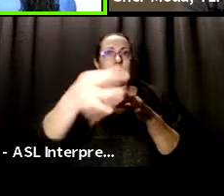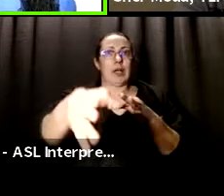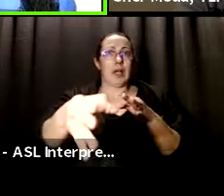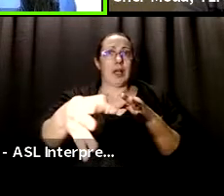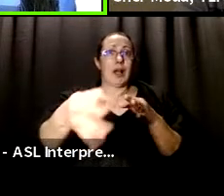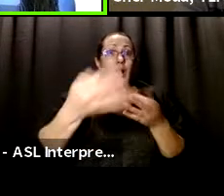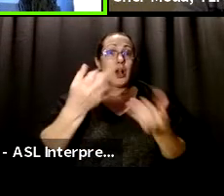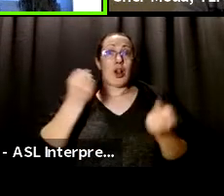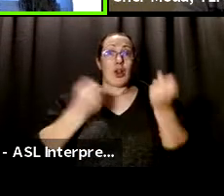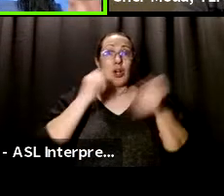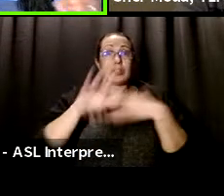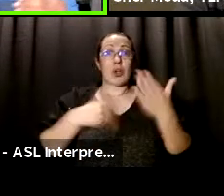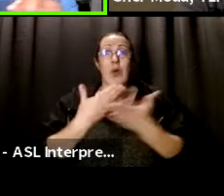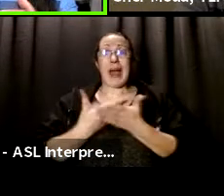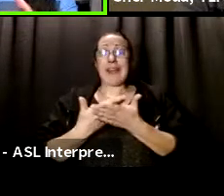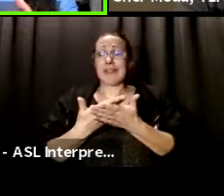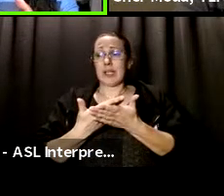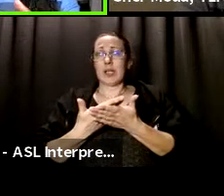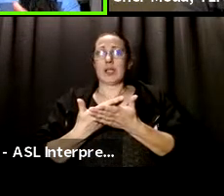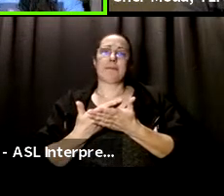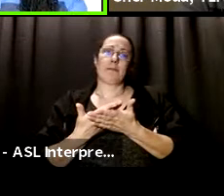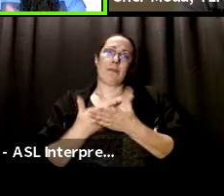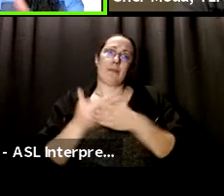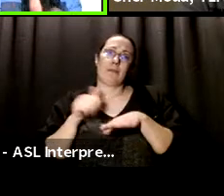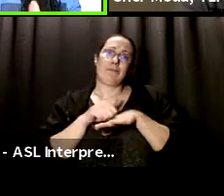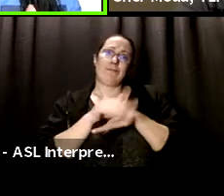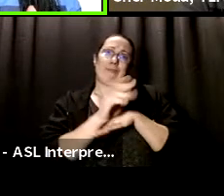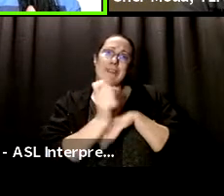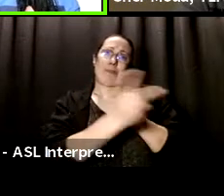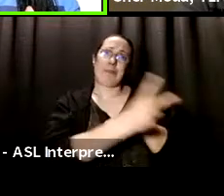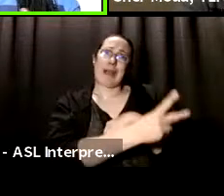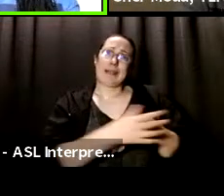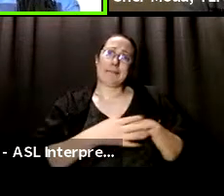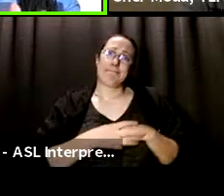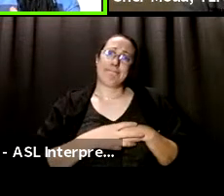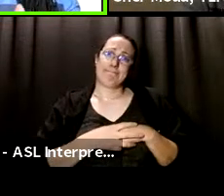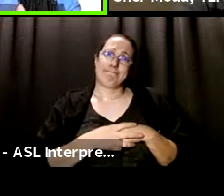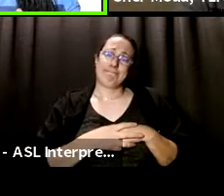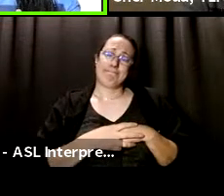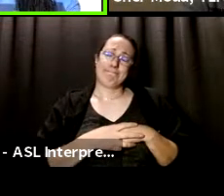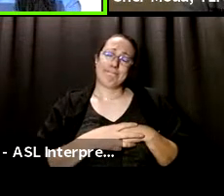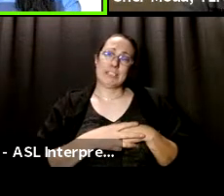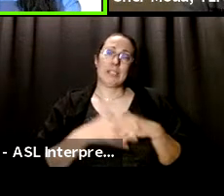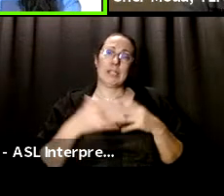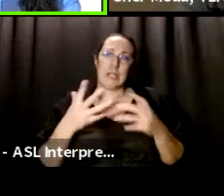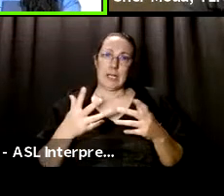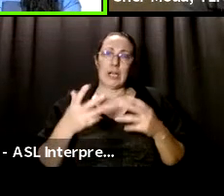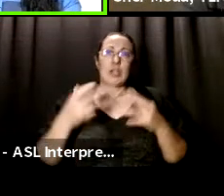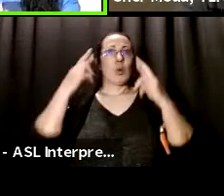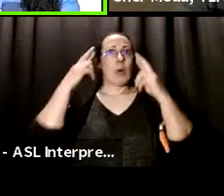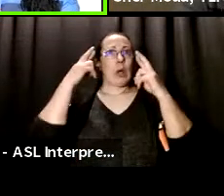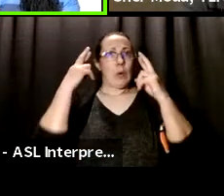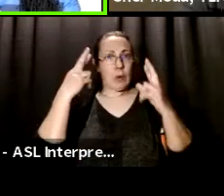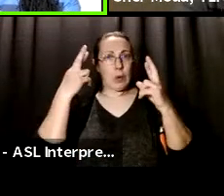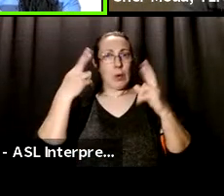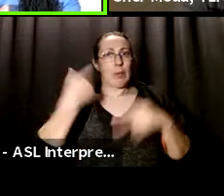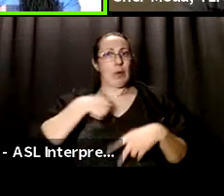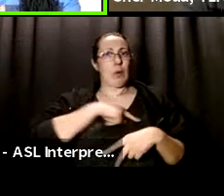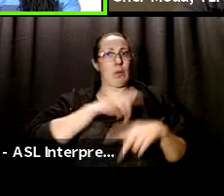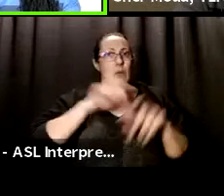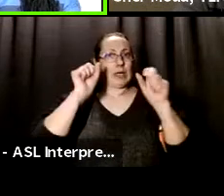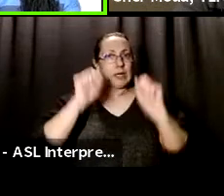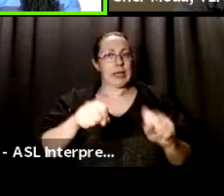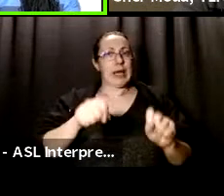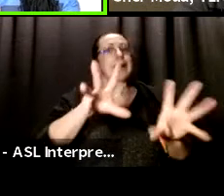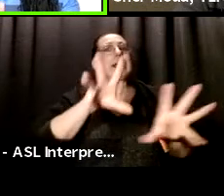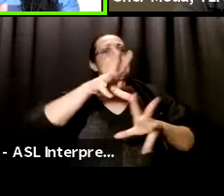them. So we hope that we will be in a position to do that, to